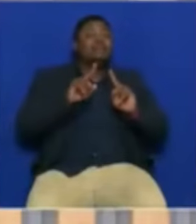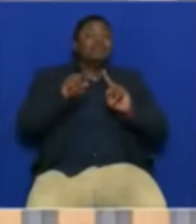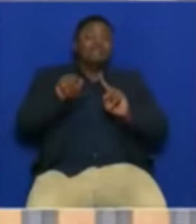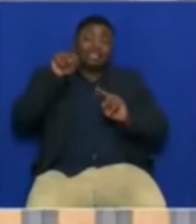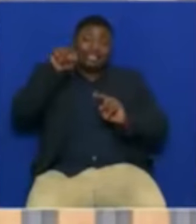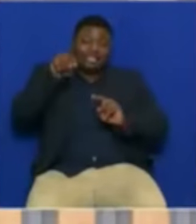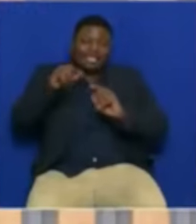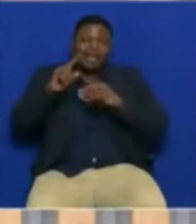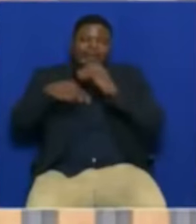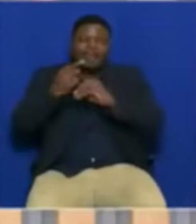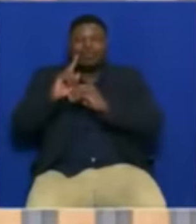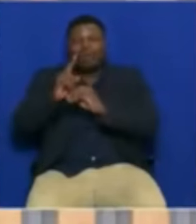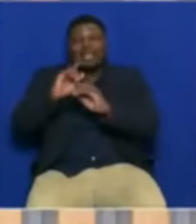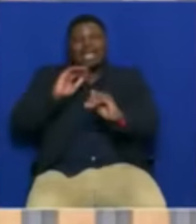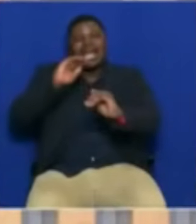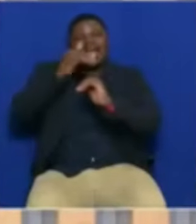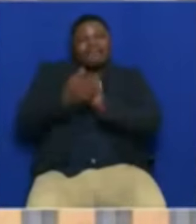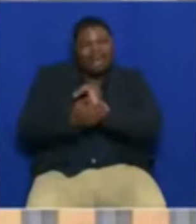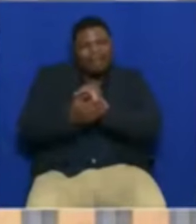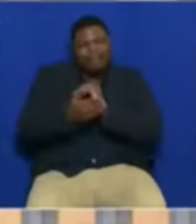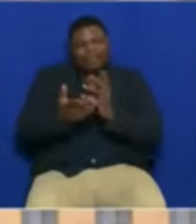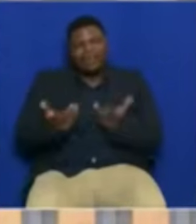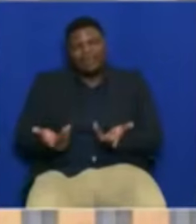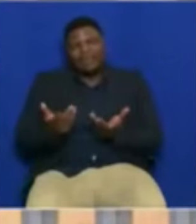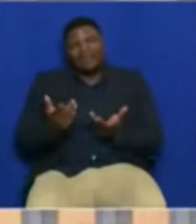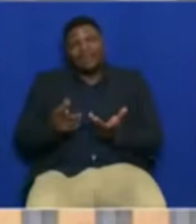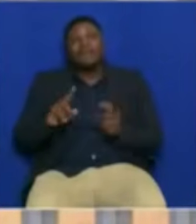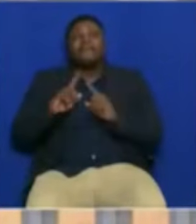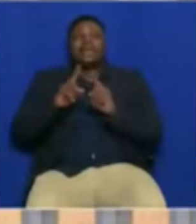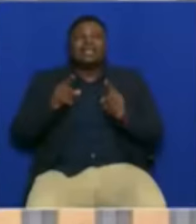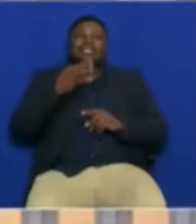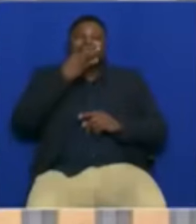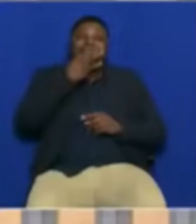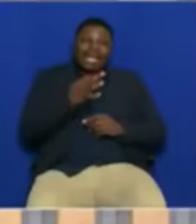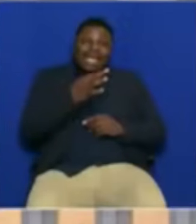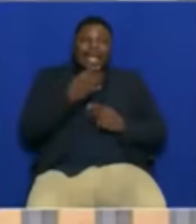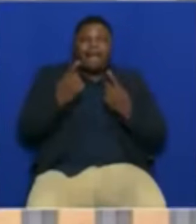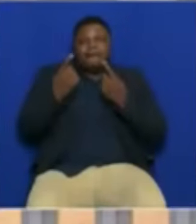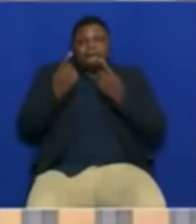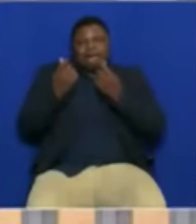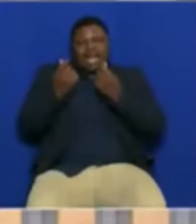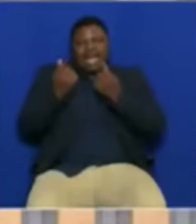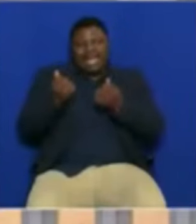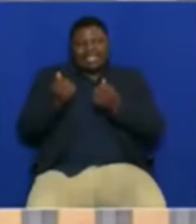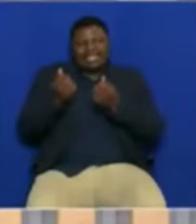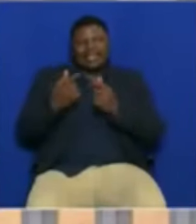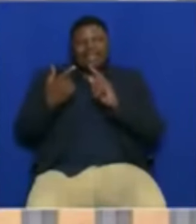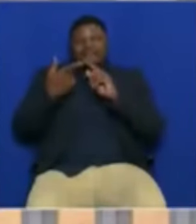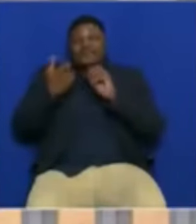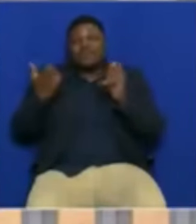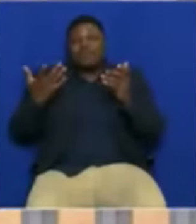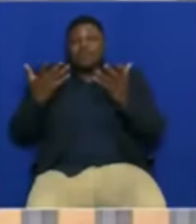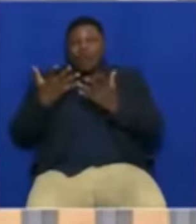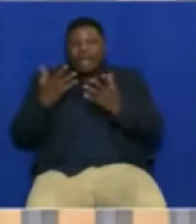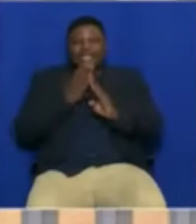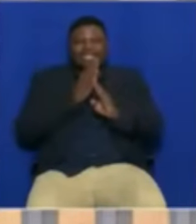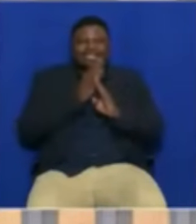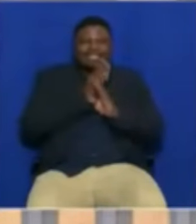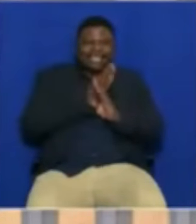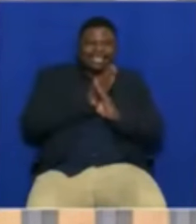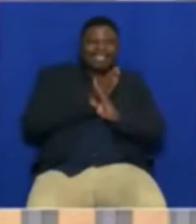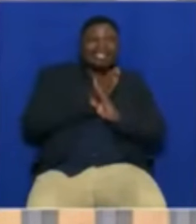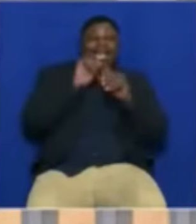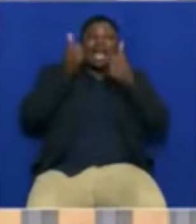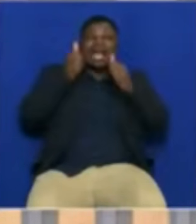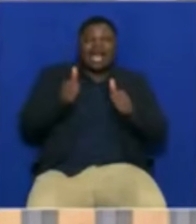of it is that monies from Secret Service account were used to pay off the sex worker and to purchase the missing laptop. That's the